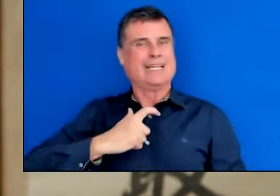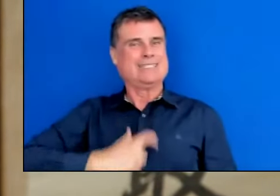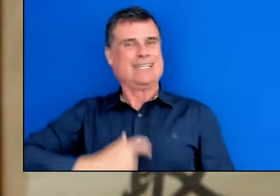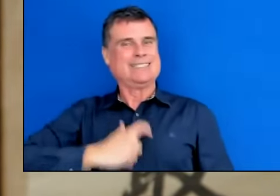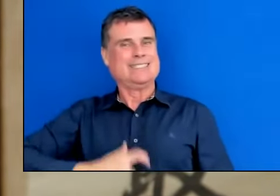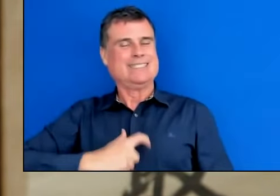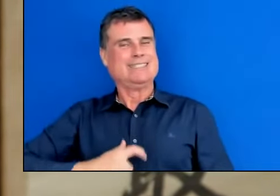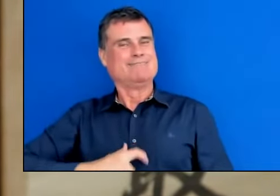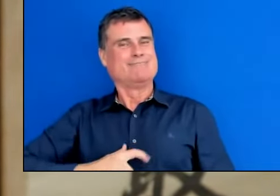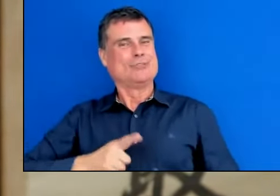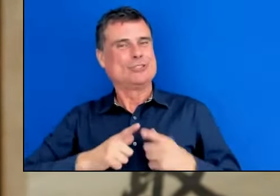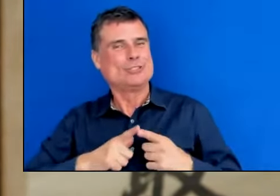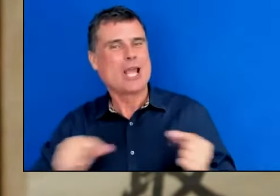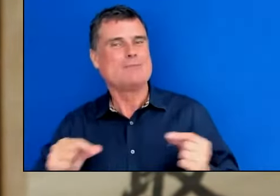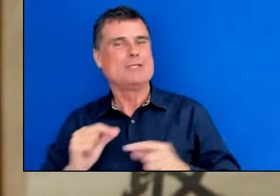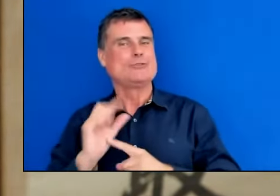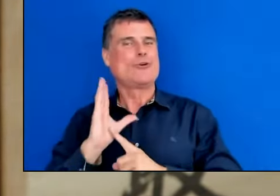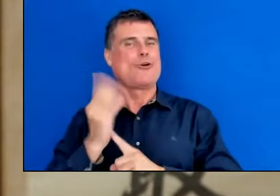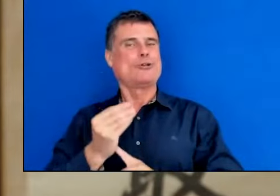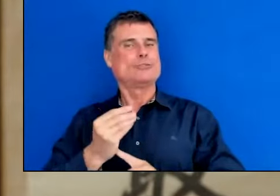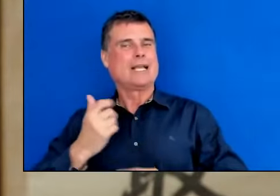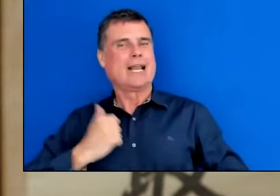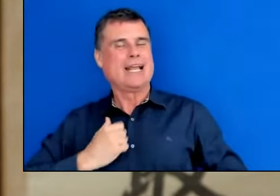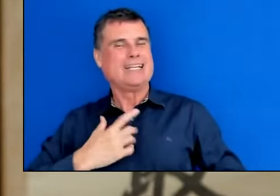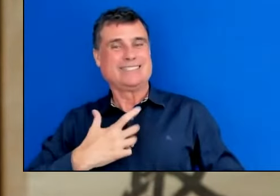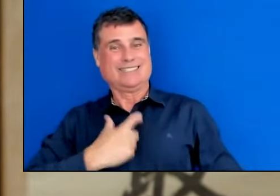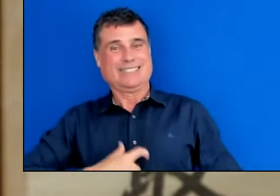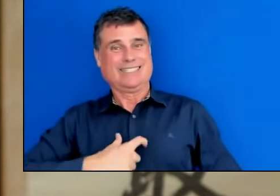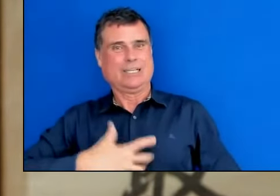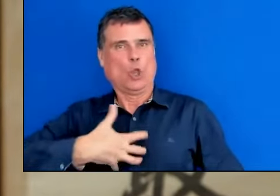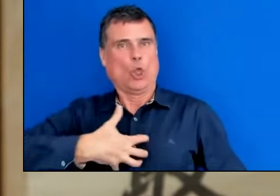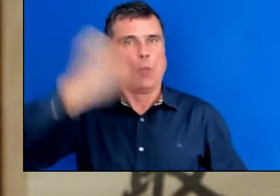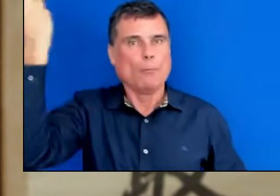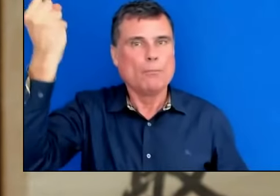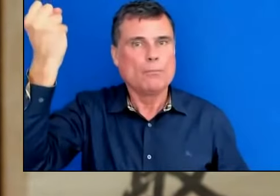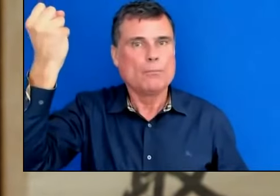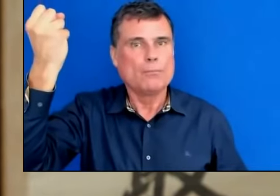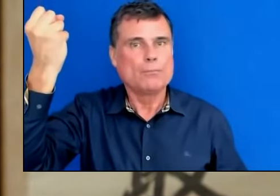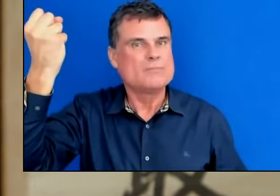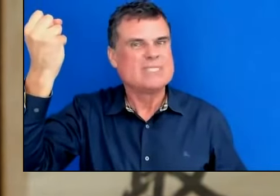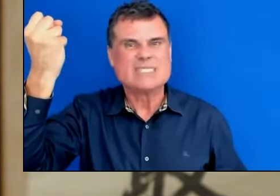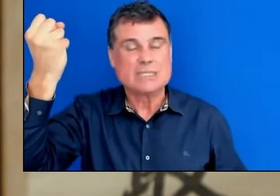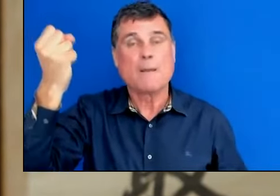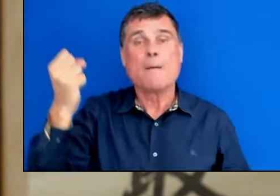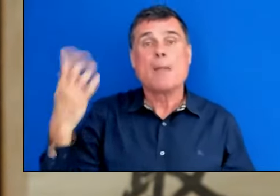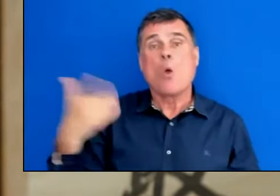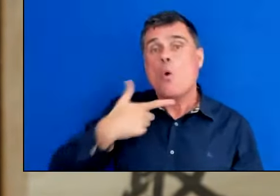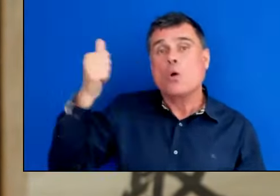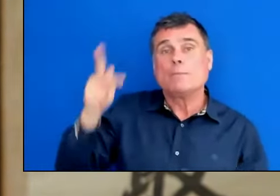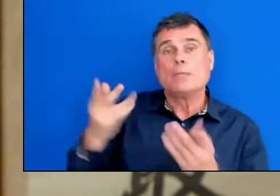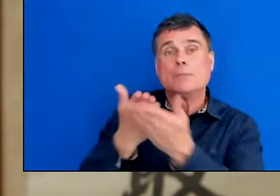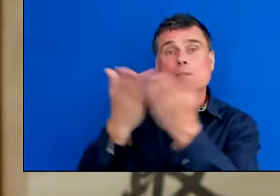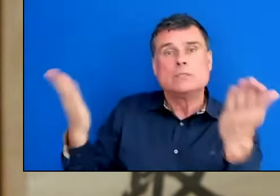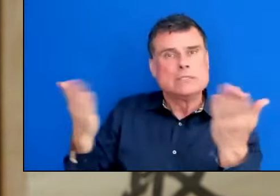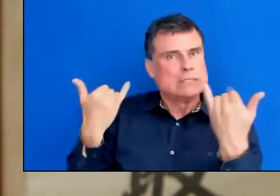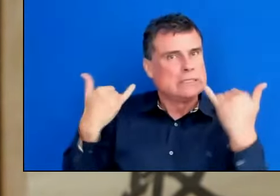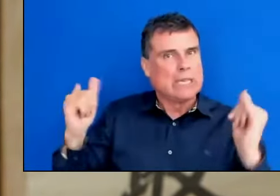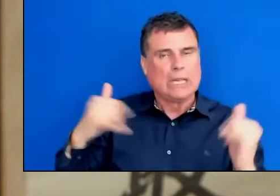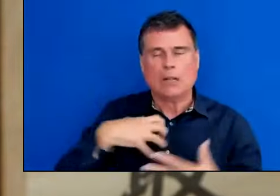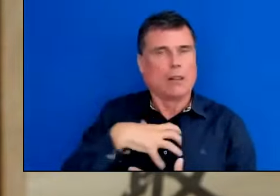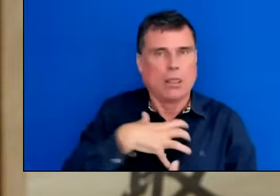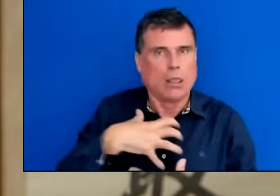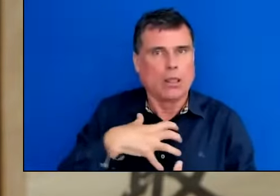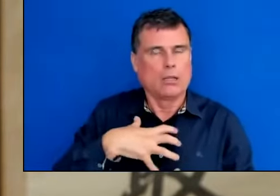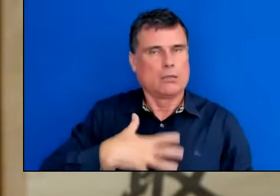Our surviving elders deserve to know that their experience matters and that their shared history will never again be